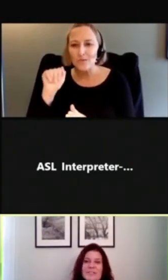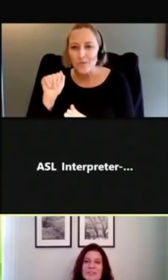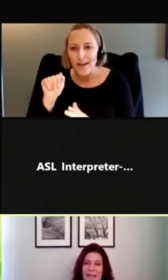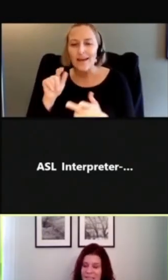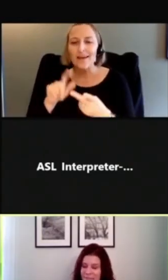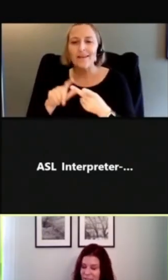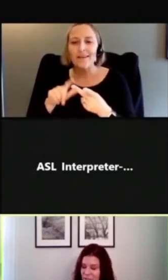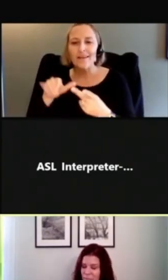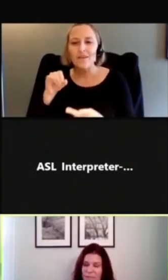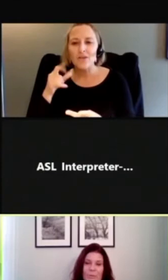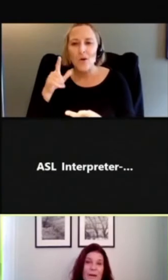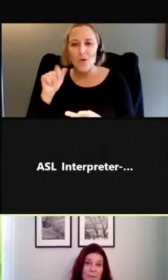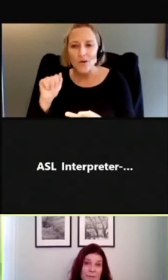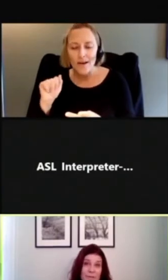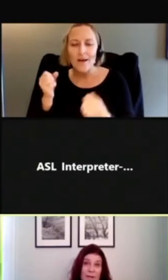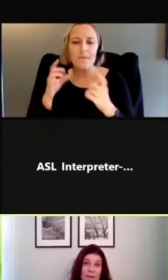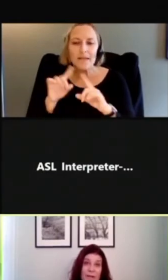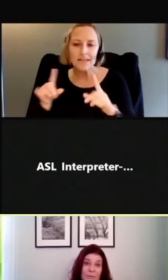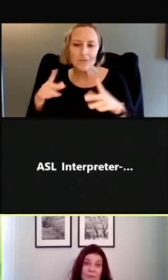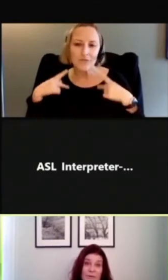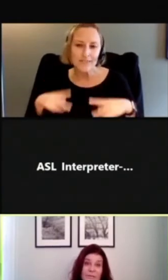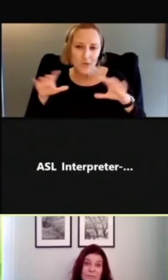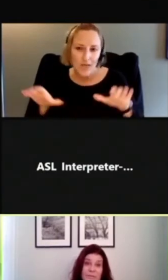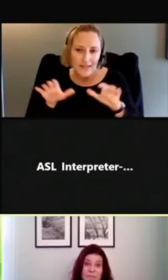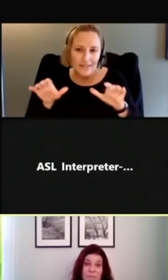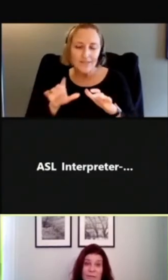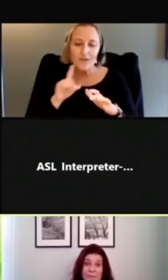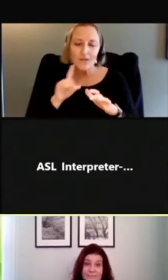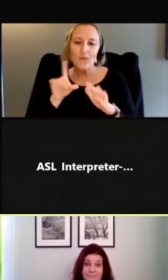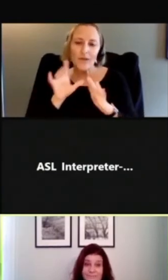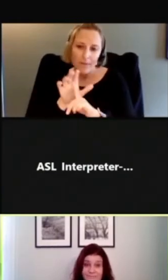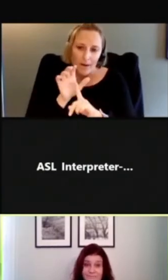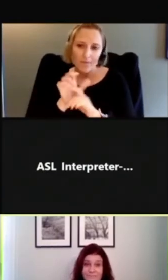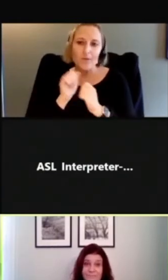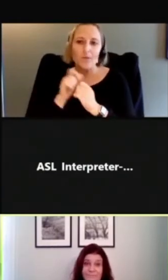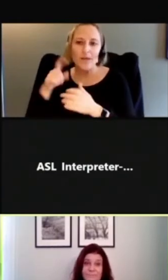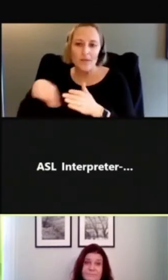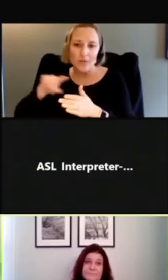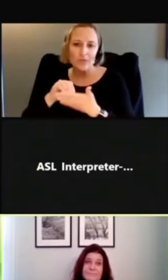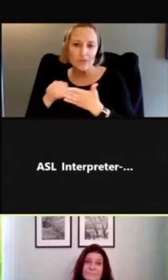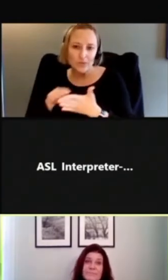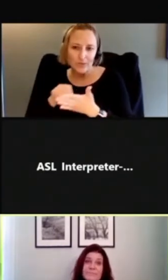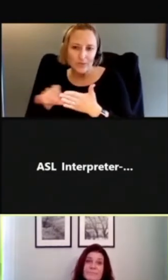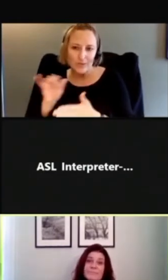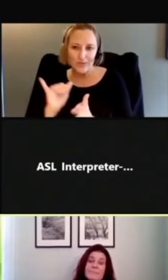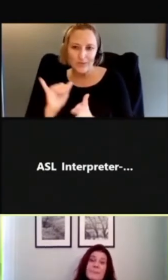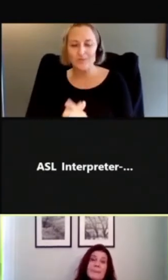of physical activities are really popular with our students as well.